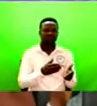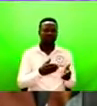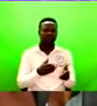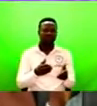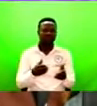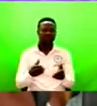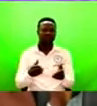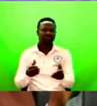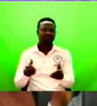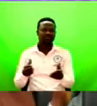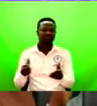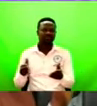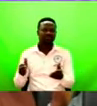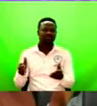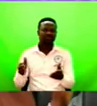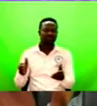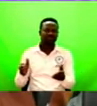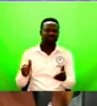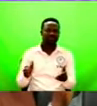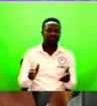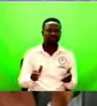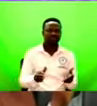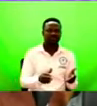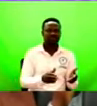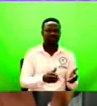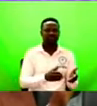Okanda, Rosso,